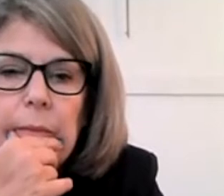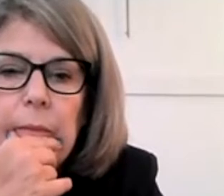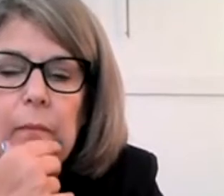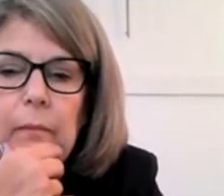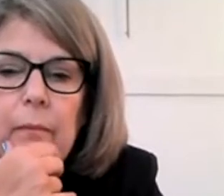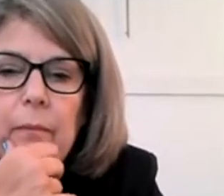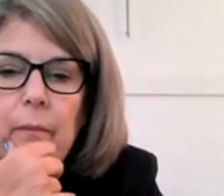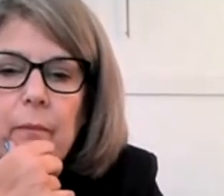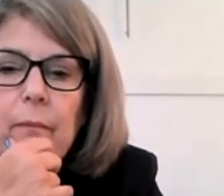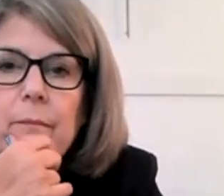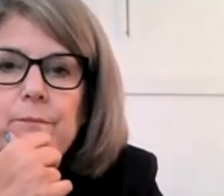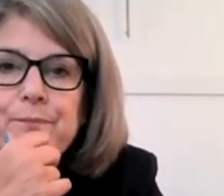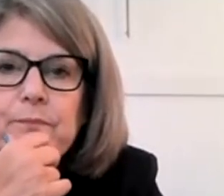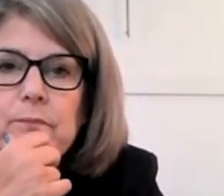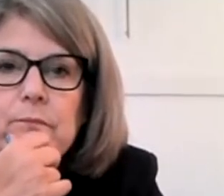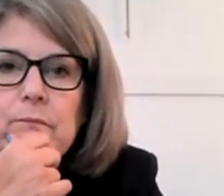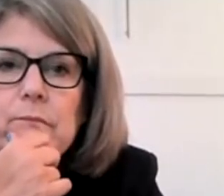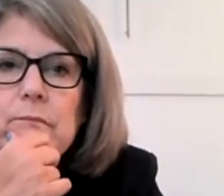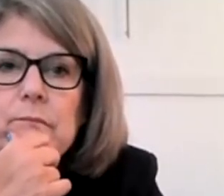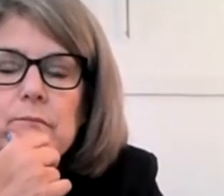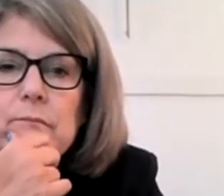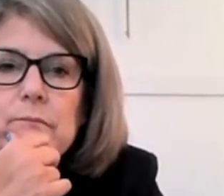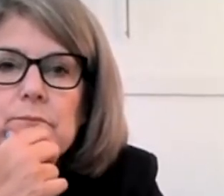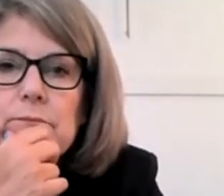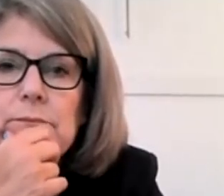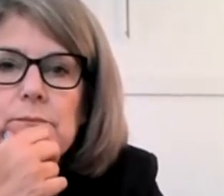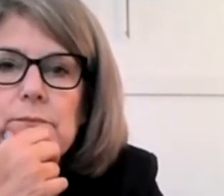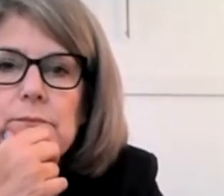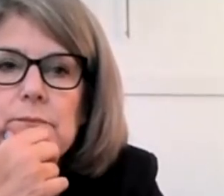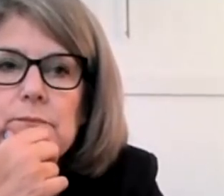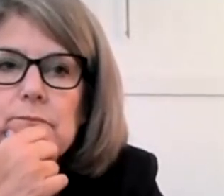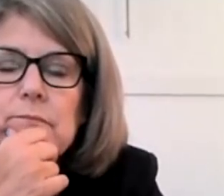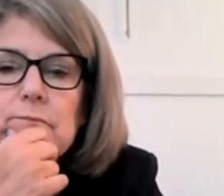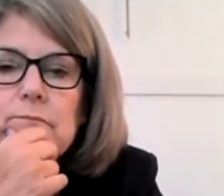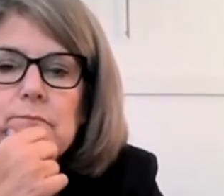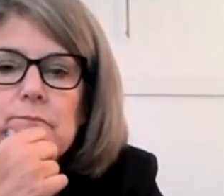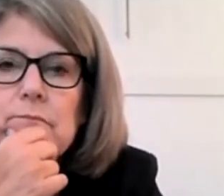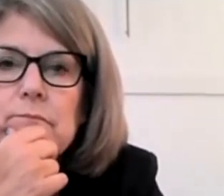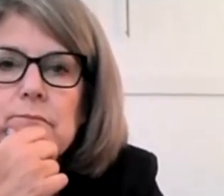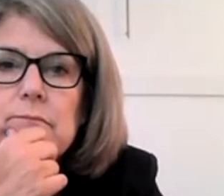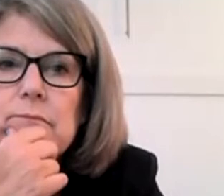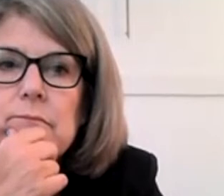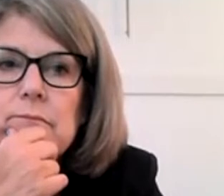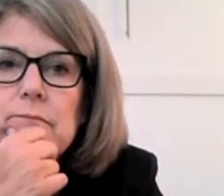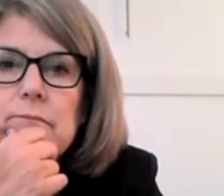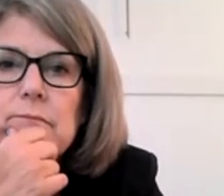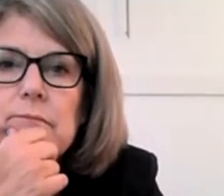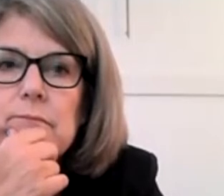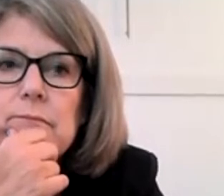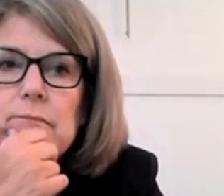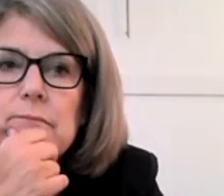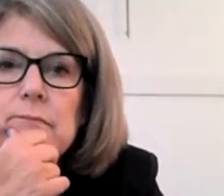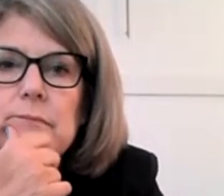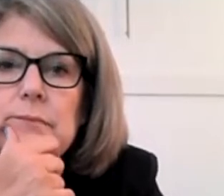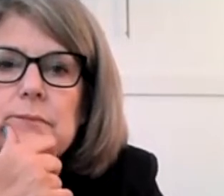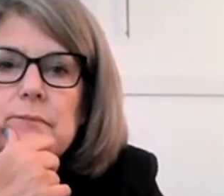or the 5 questions that we've identified, and then people will self-select their own. Yeah, I have some instruction to give you about